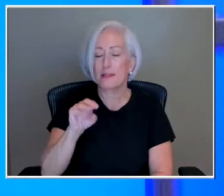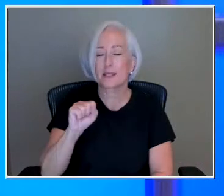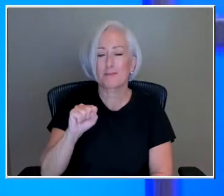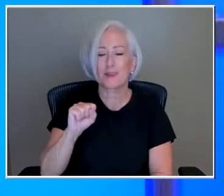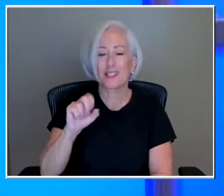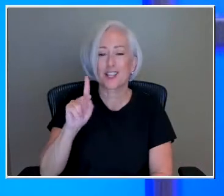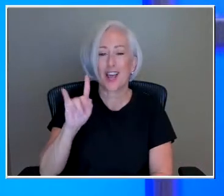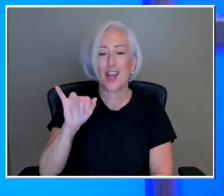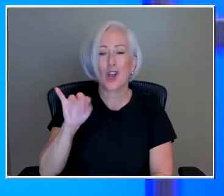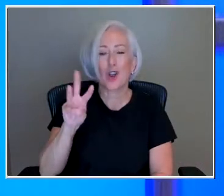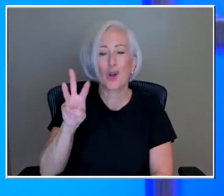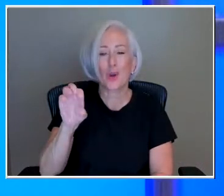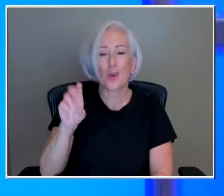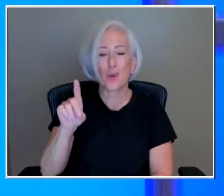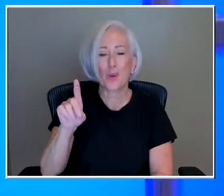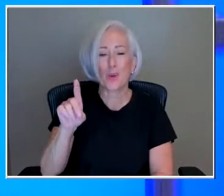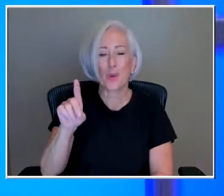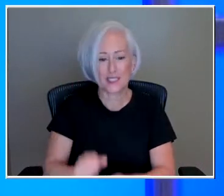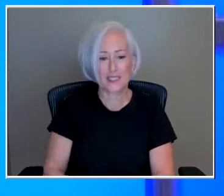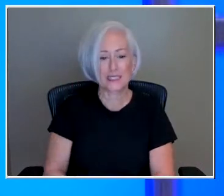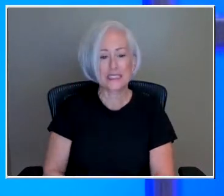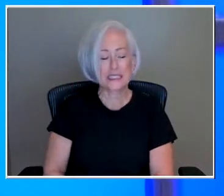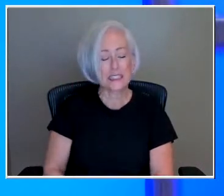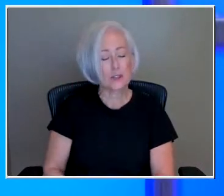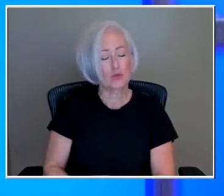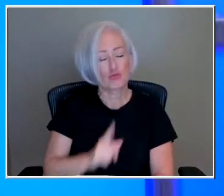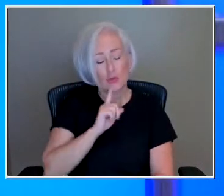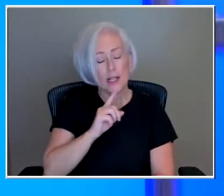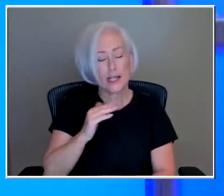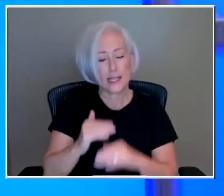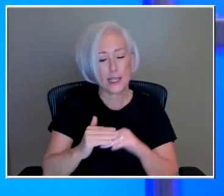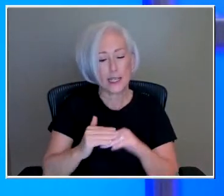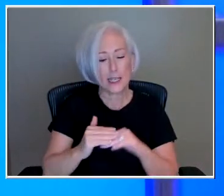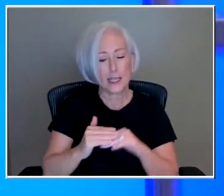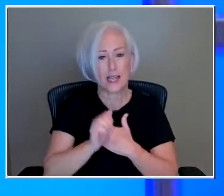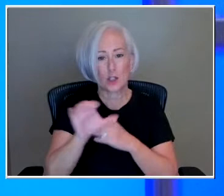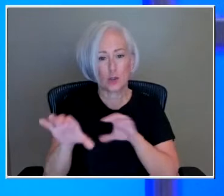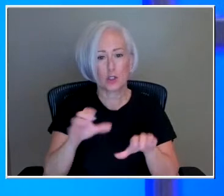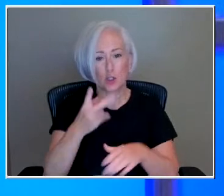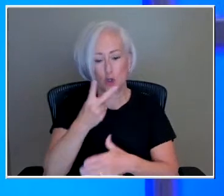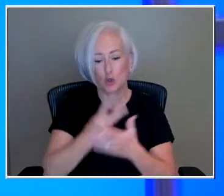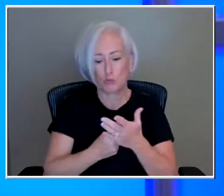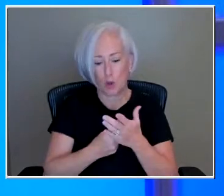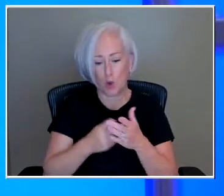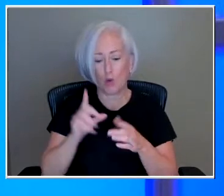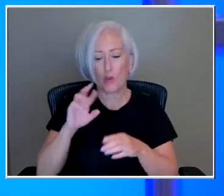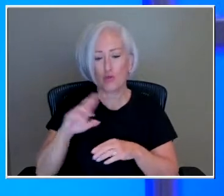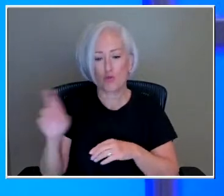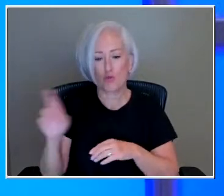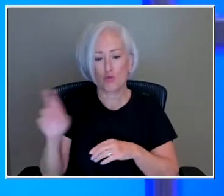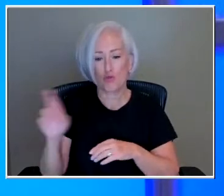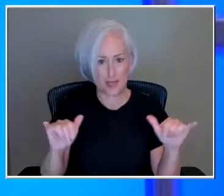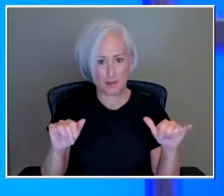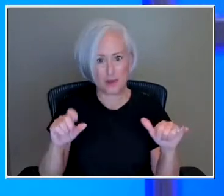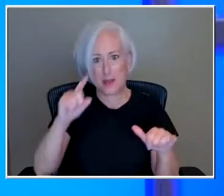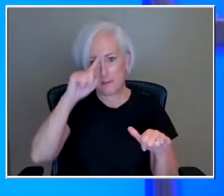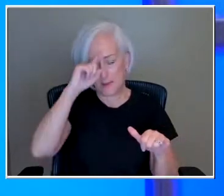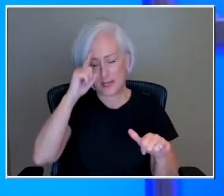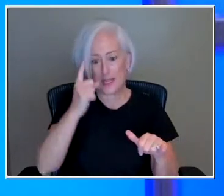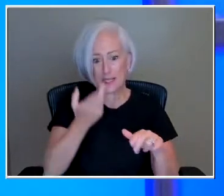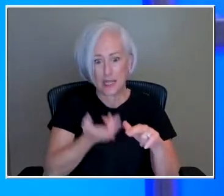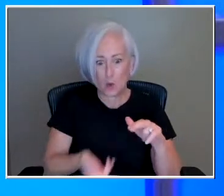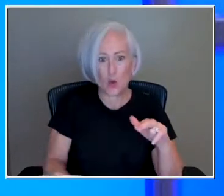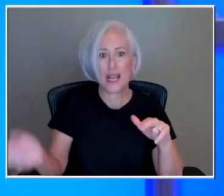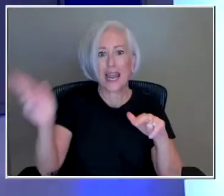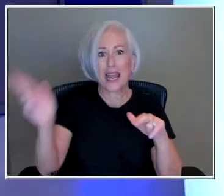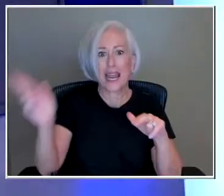we feel that it would be too dangerous, really, to do both sides at the same time, because then you could expect to have increased side effects from treating both sides of the brain. Makes